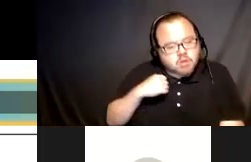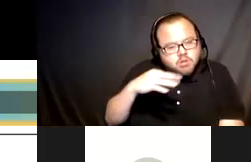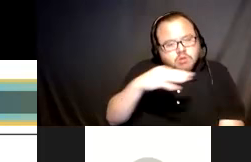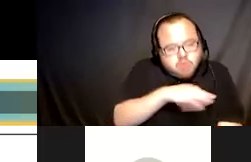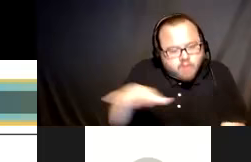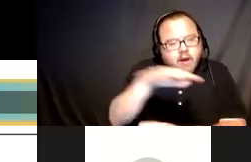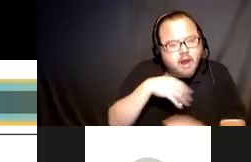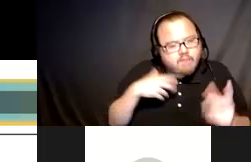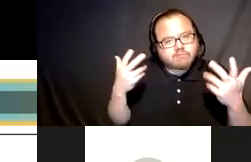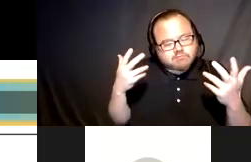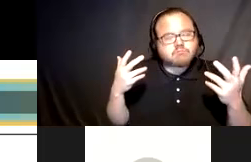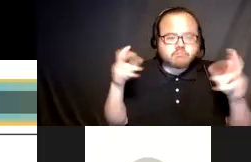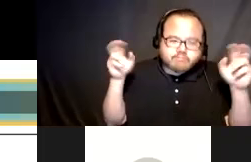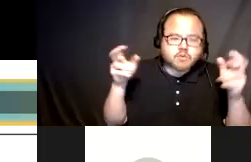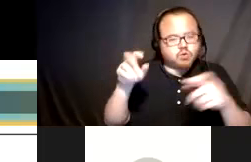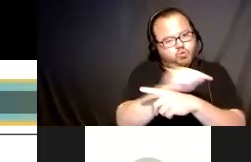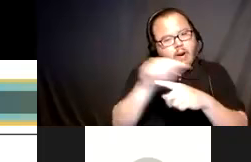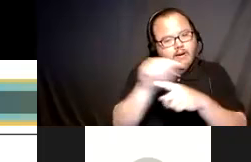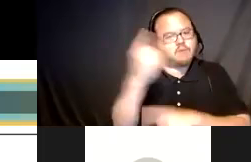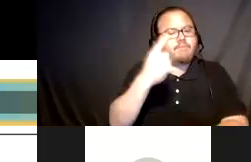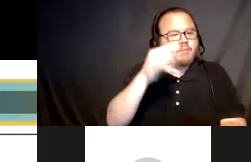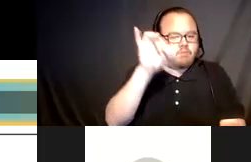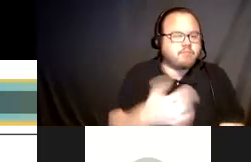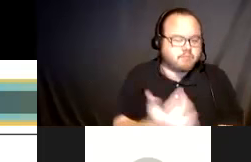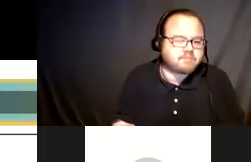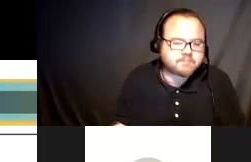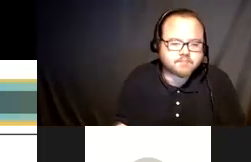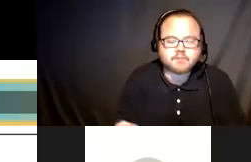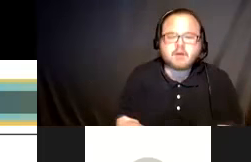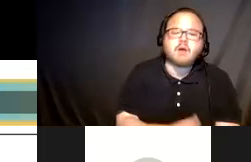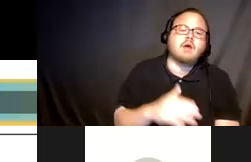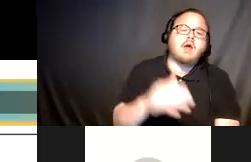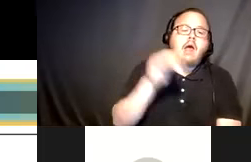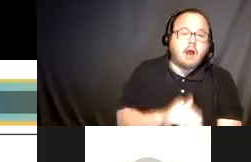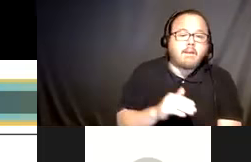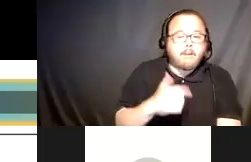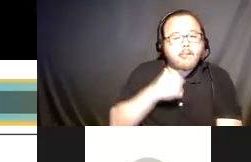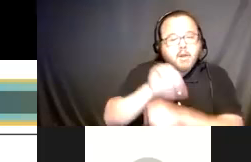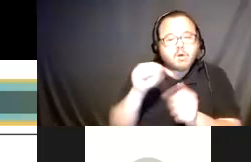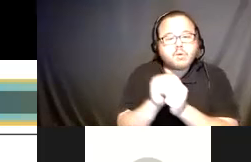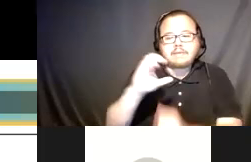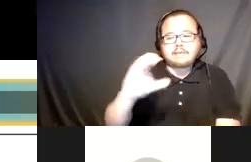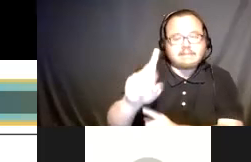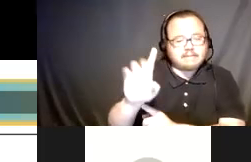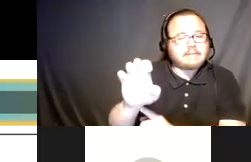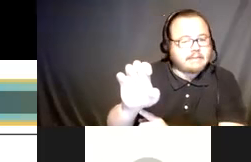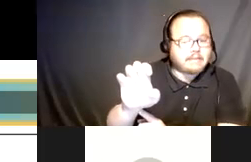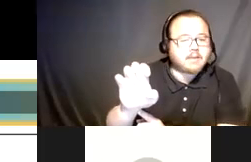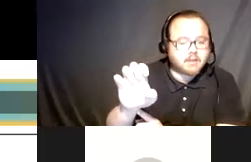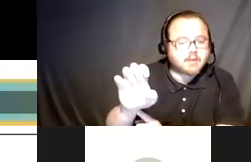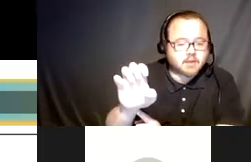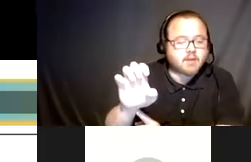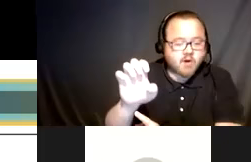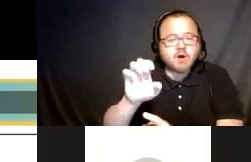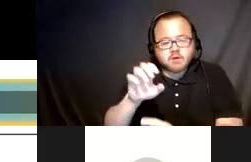least some training with that. We also have been working with CDE. We were having